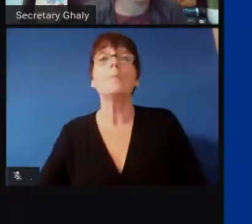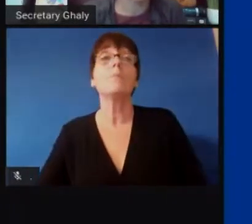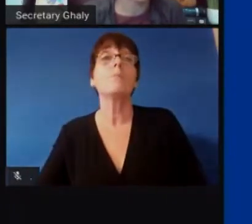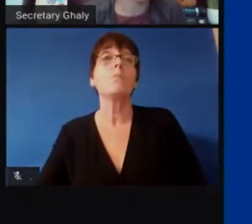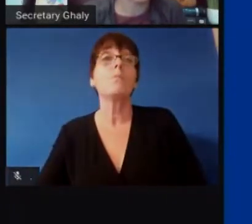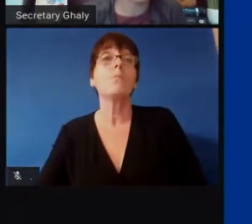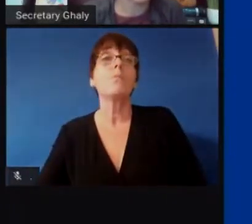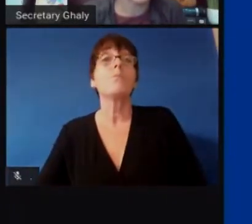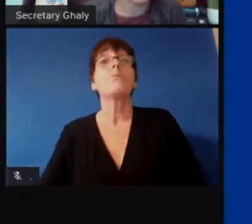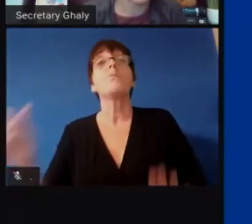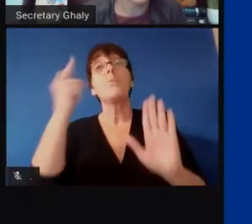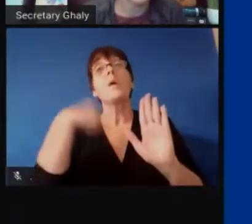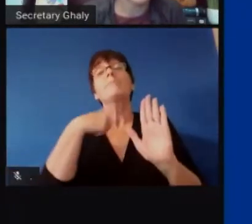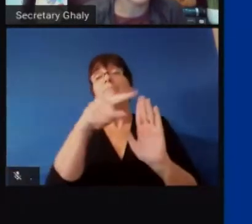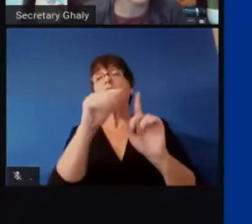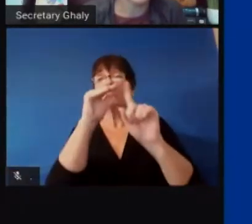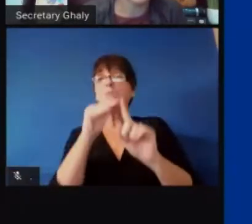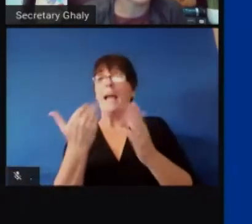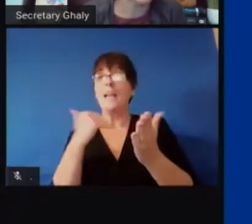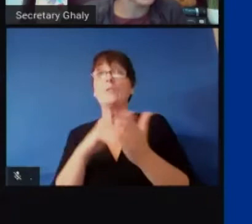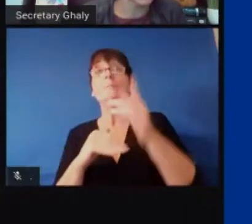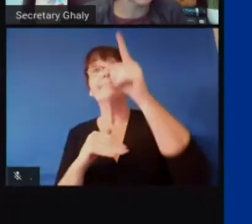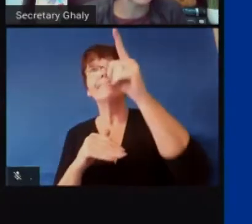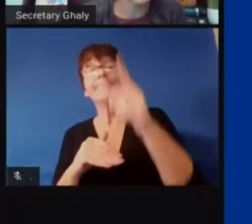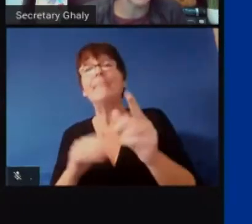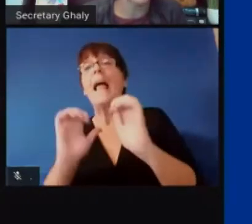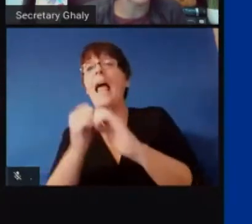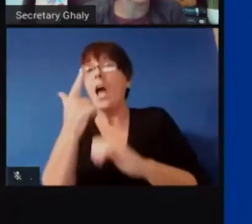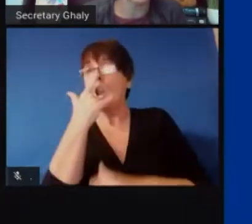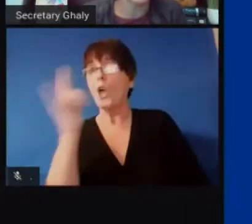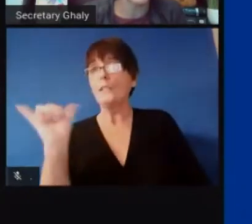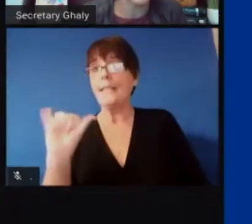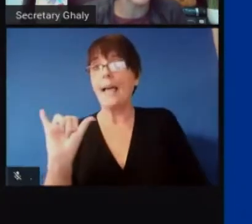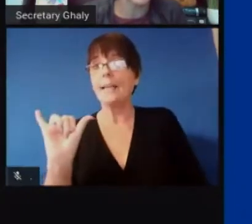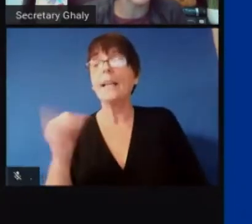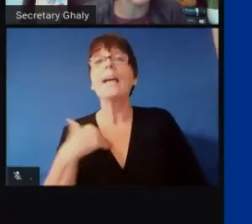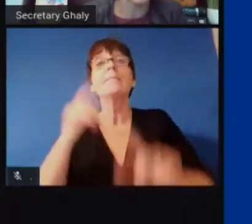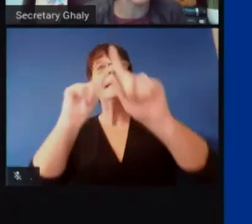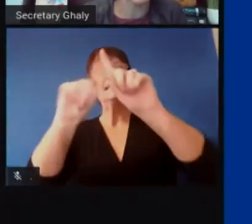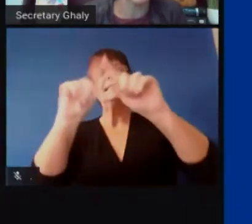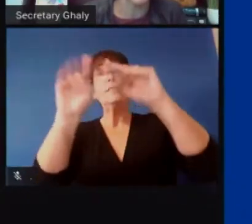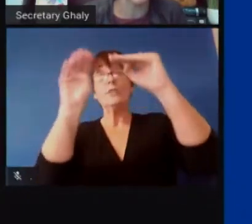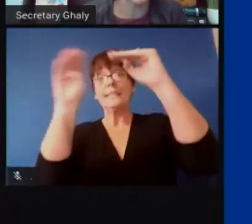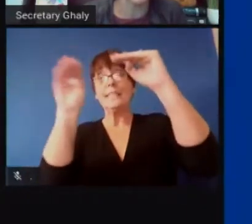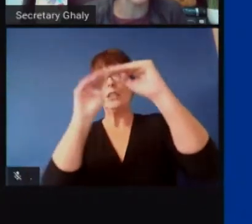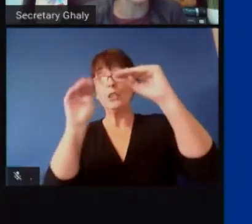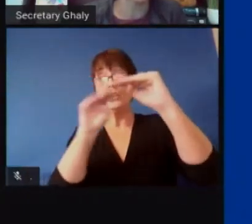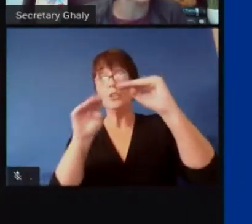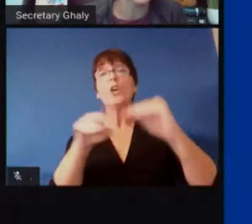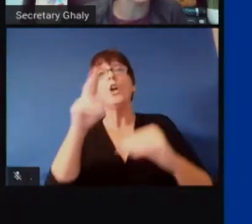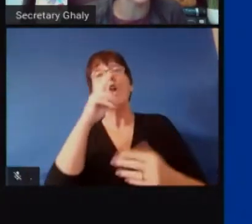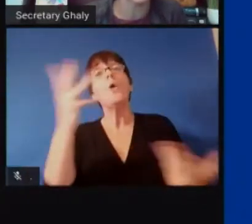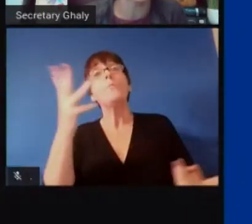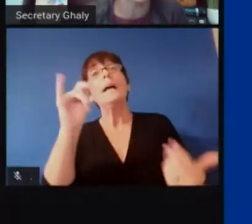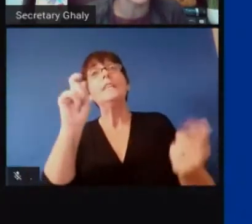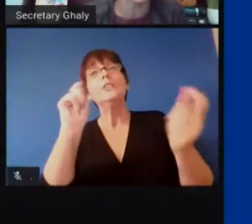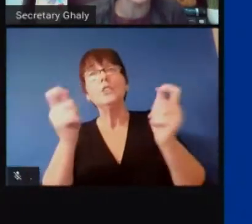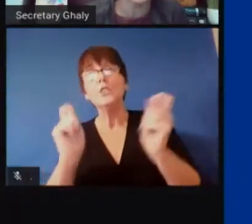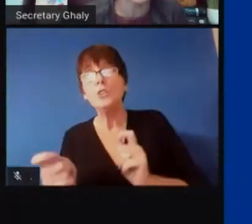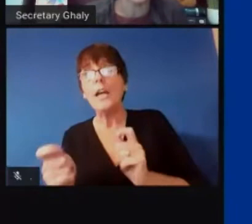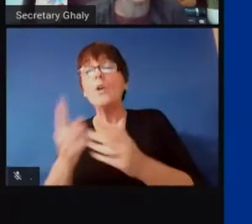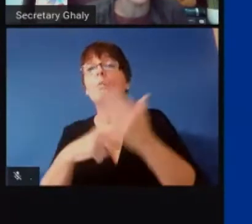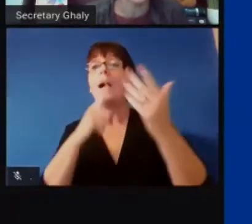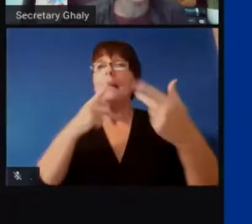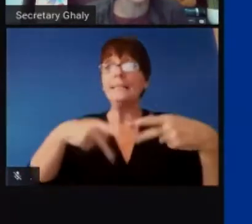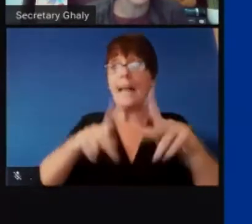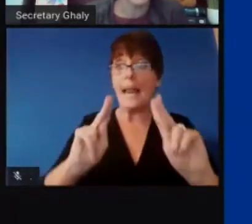So on that note, just to remind you again, here is the way our scale looks. We have the different tiers, and you learned a little bit about what is changing as far as what's allowed in